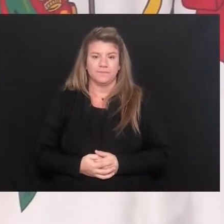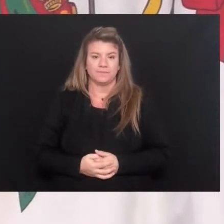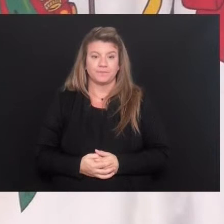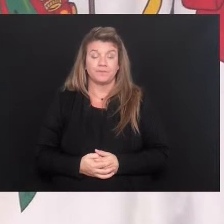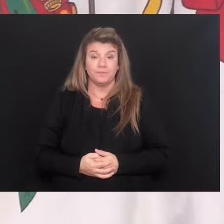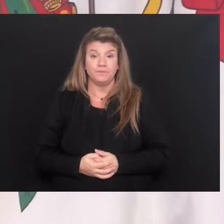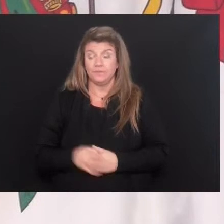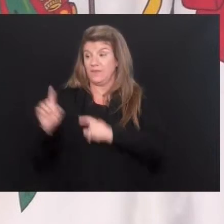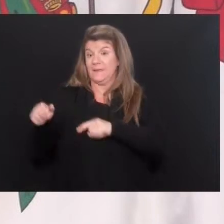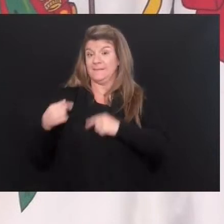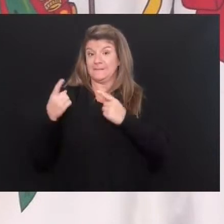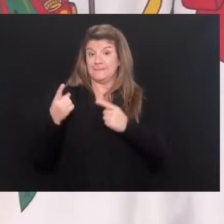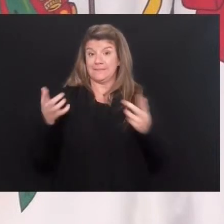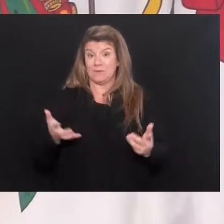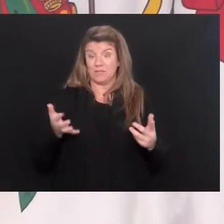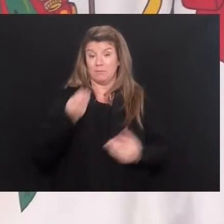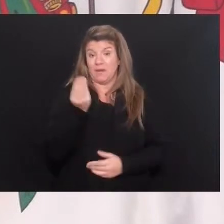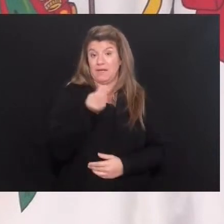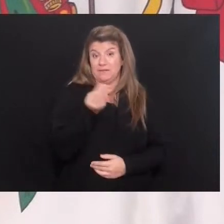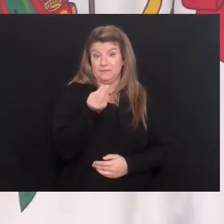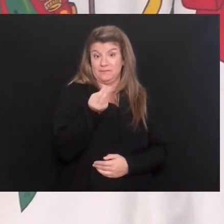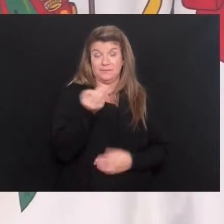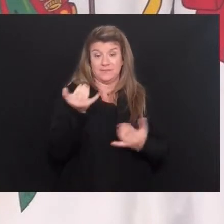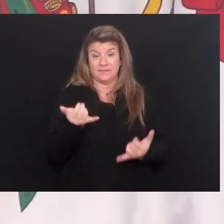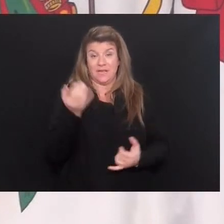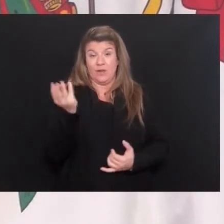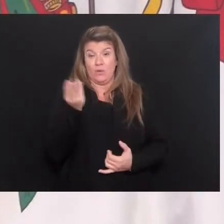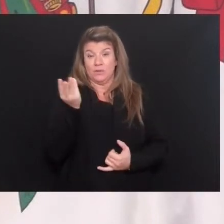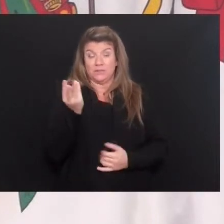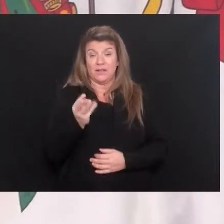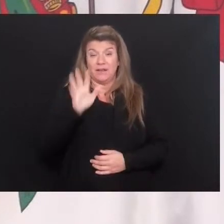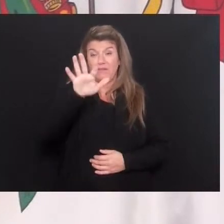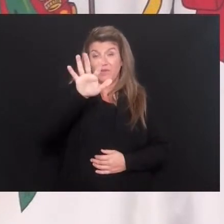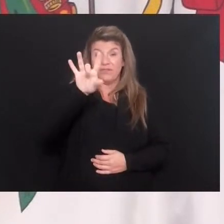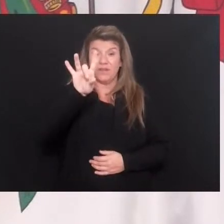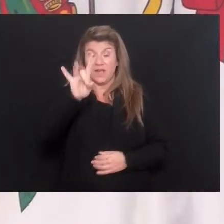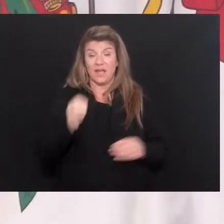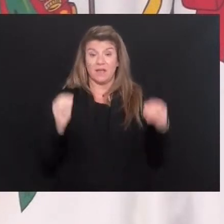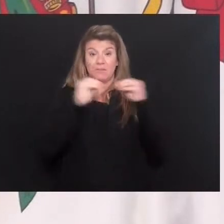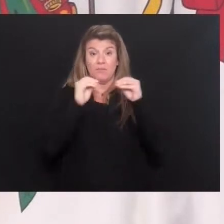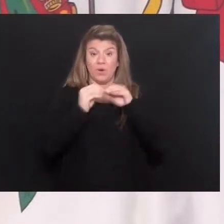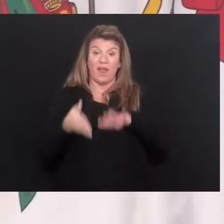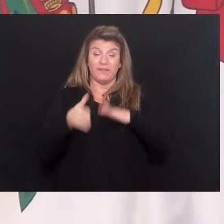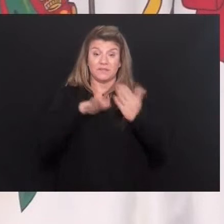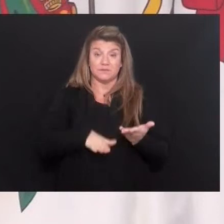Since I was with you on Monday, 58 more people have died.